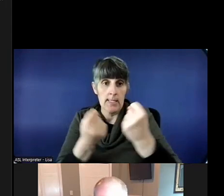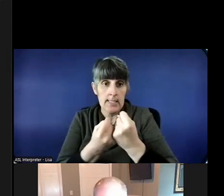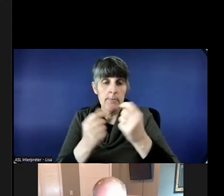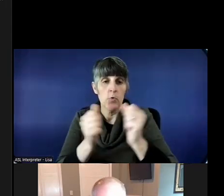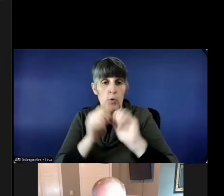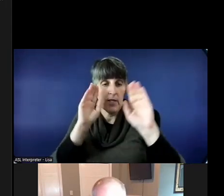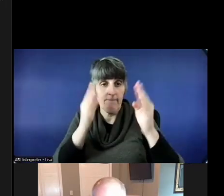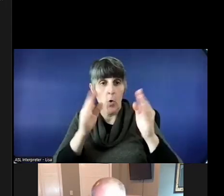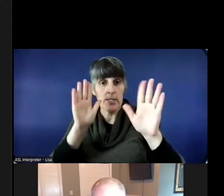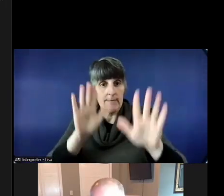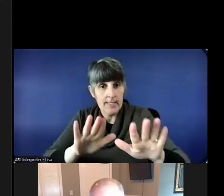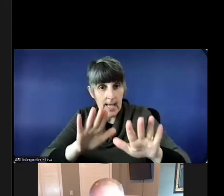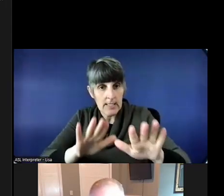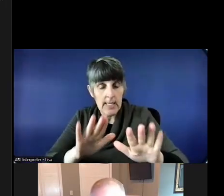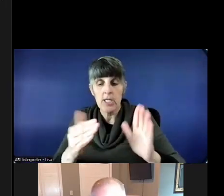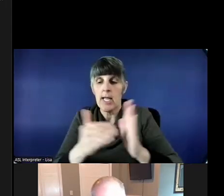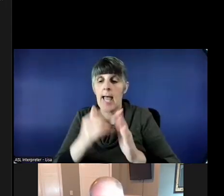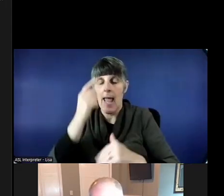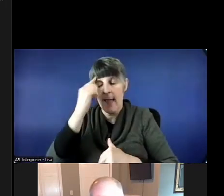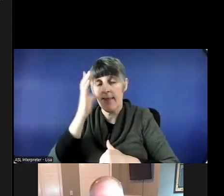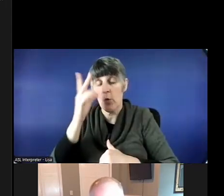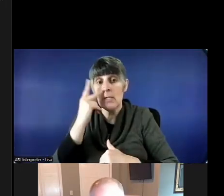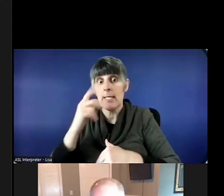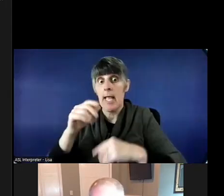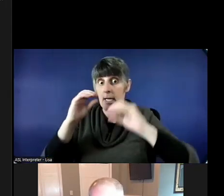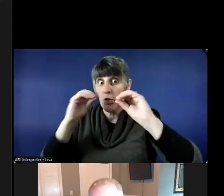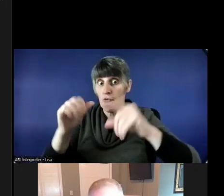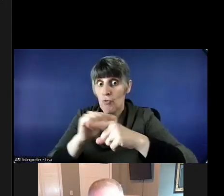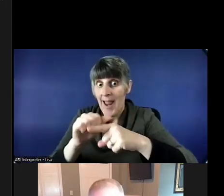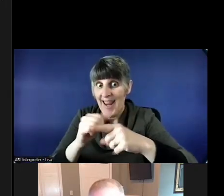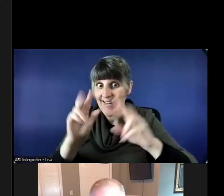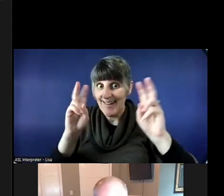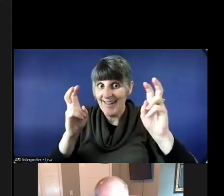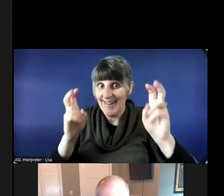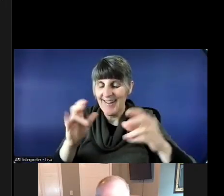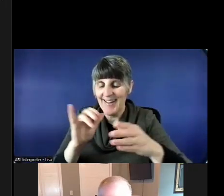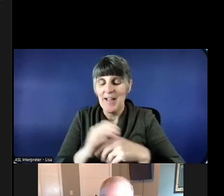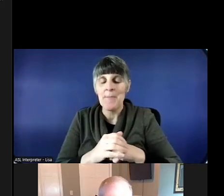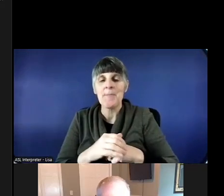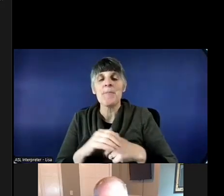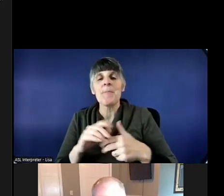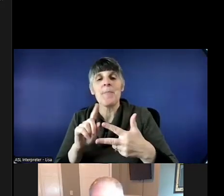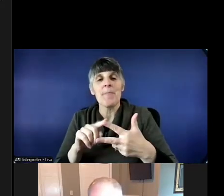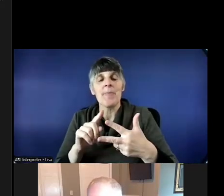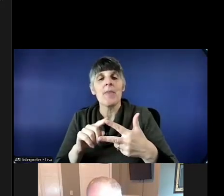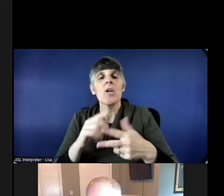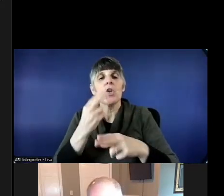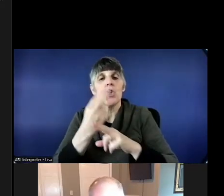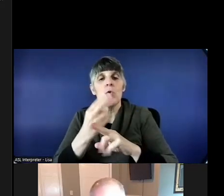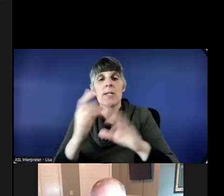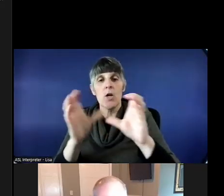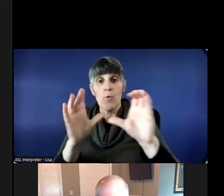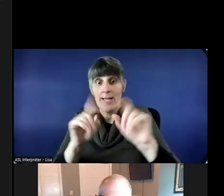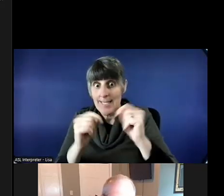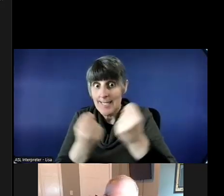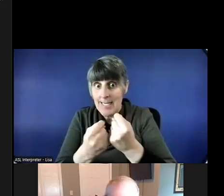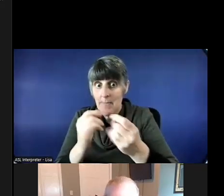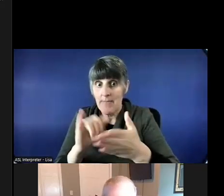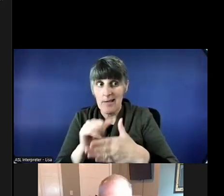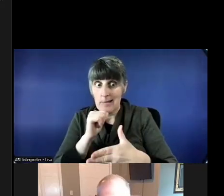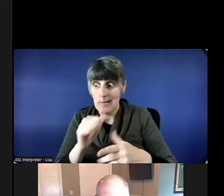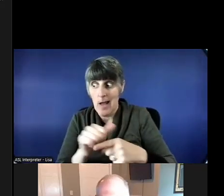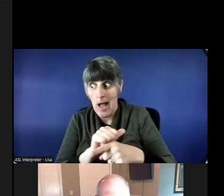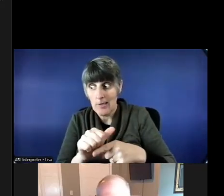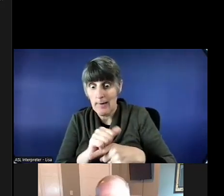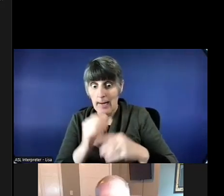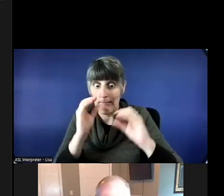on de-escalation. And again, I think you'll see here trained is coming a lot. Using a crisis response team that isn't well trained, that